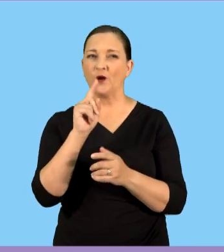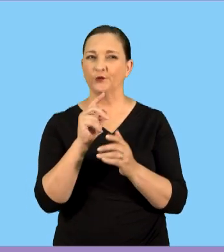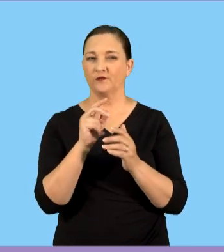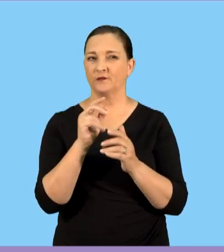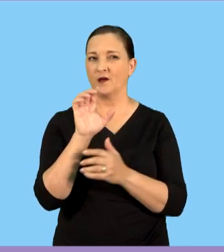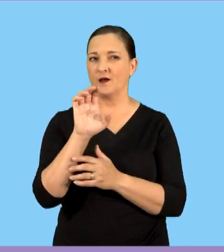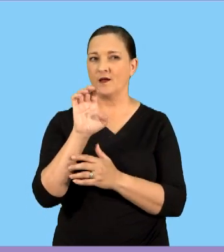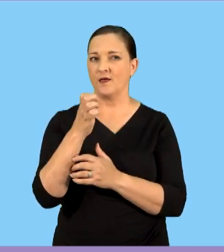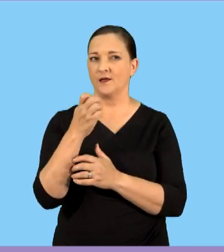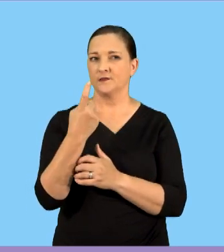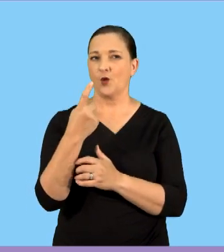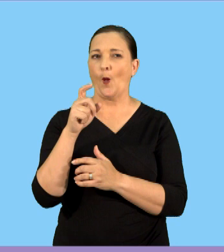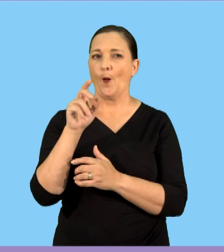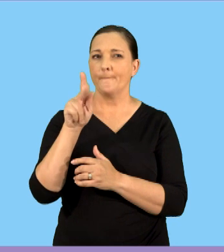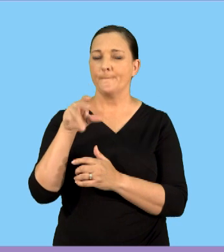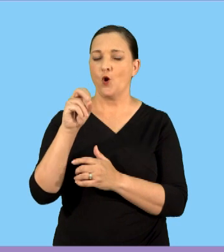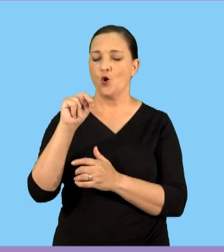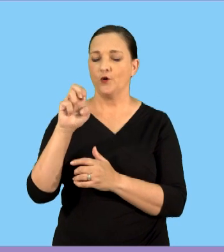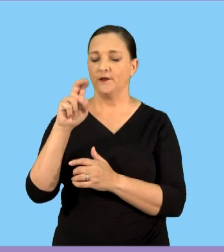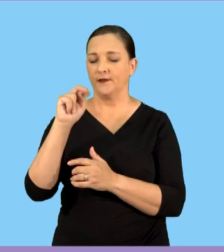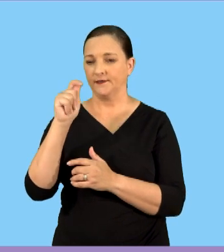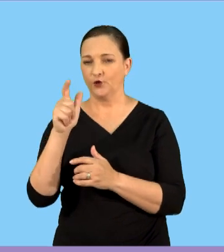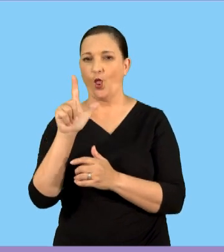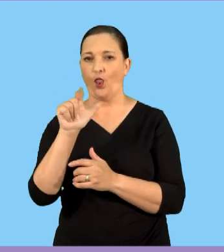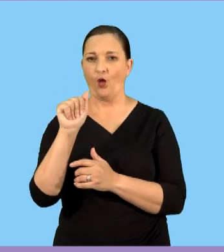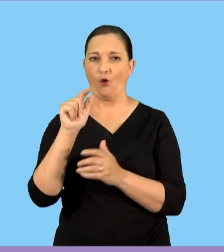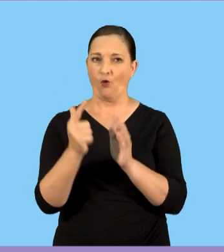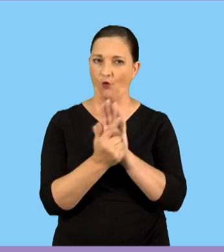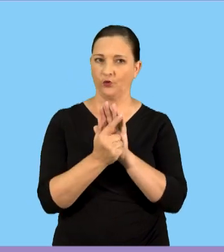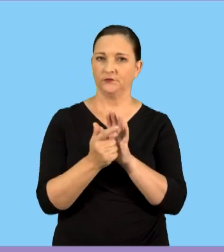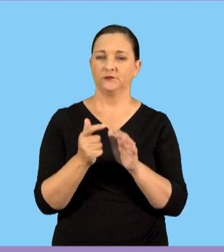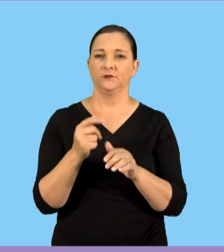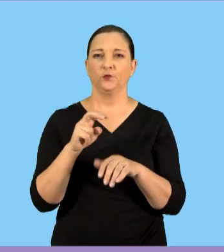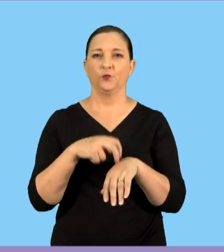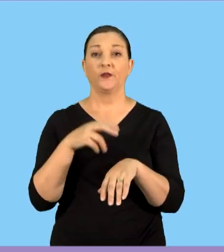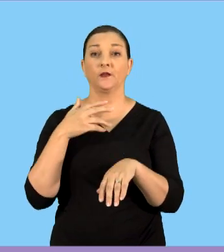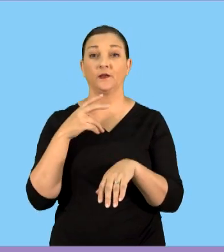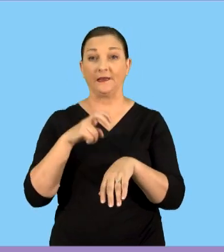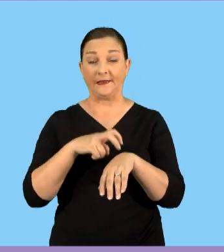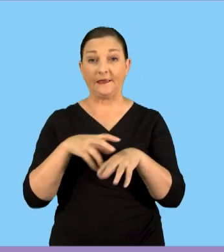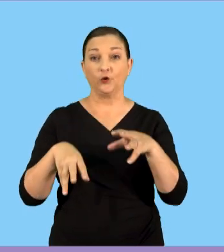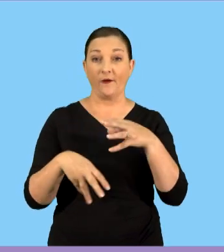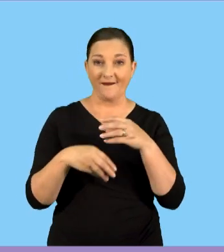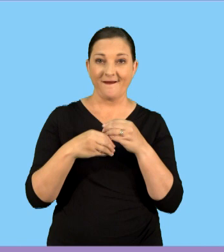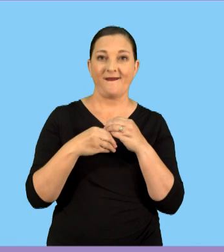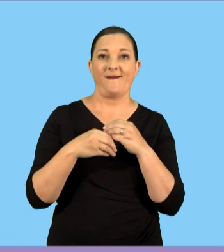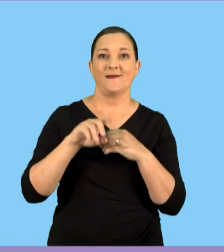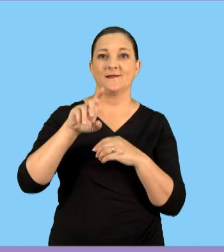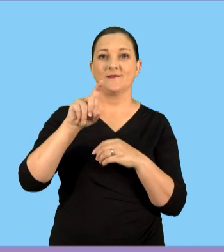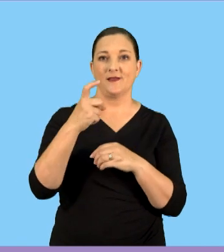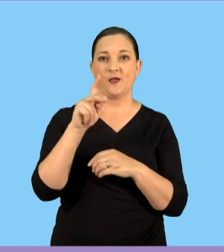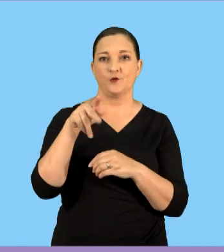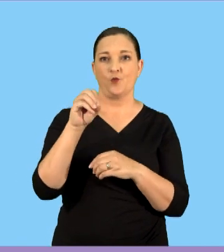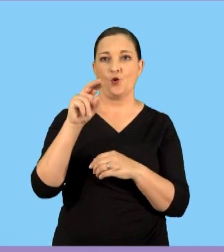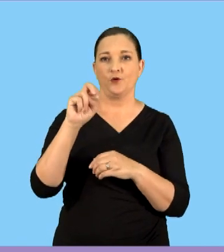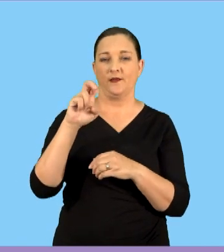those exponent laws, remember that if we are multiplying powers of the same base, then we are going to add the